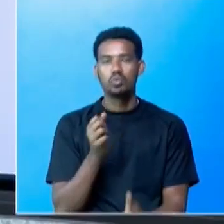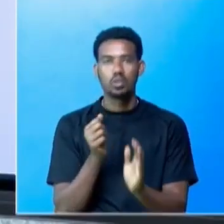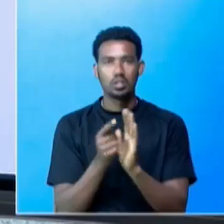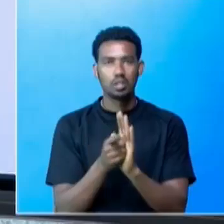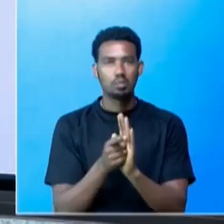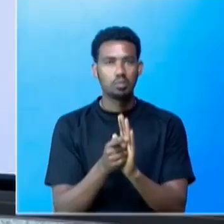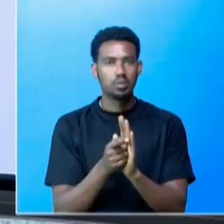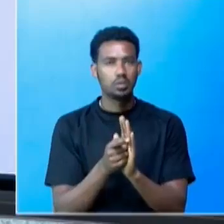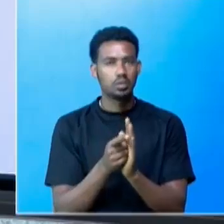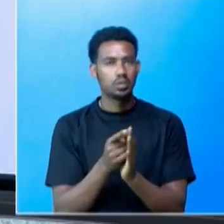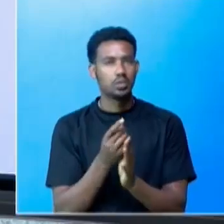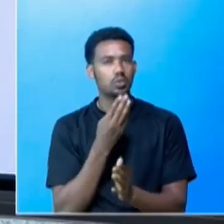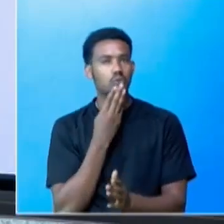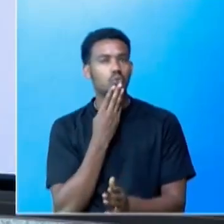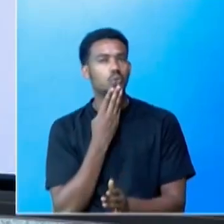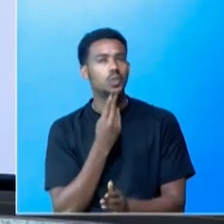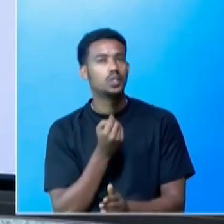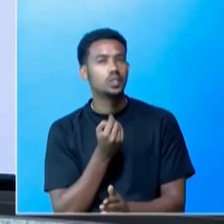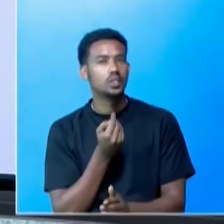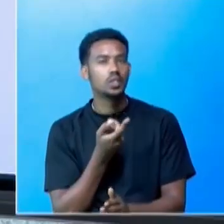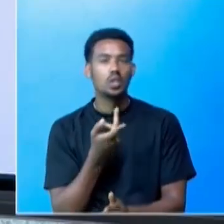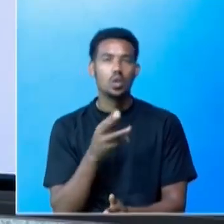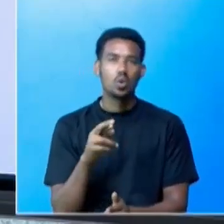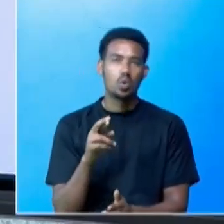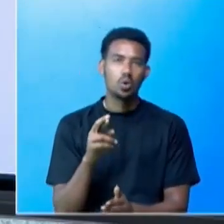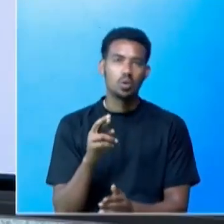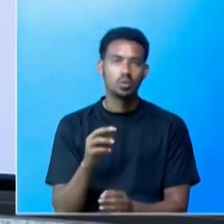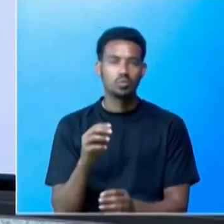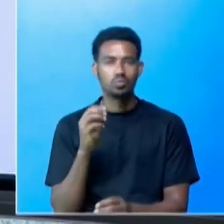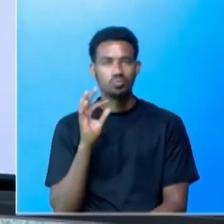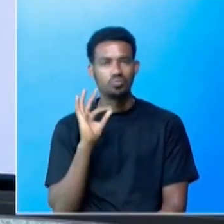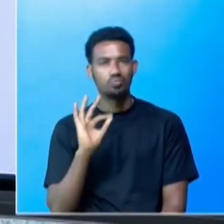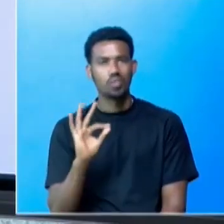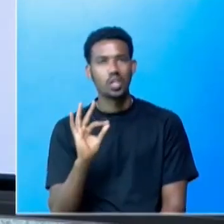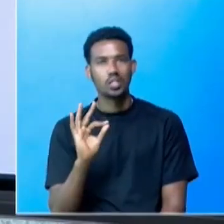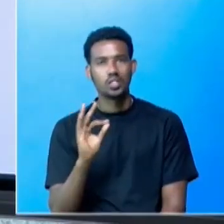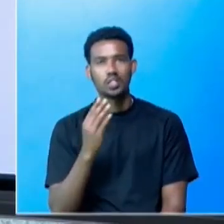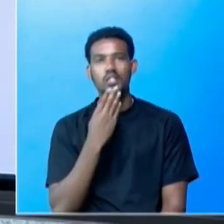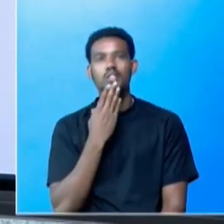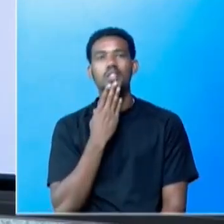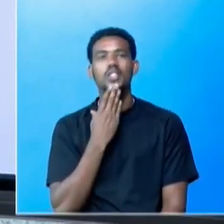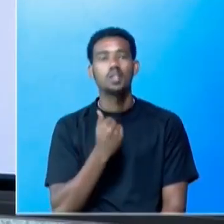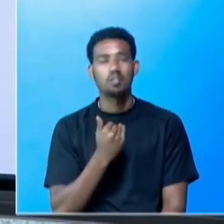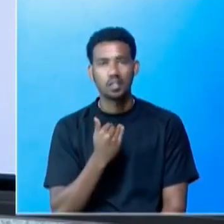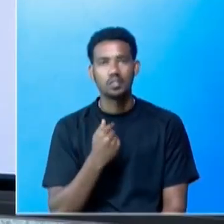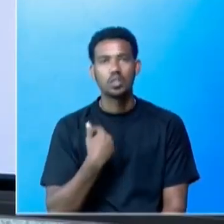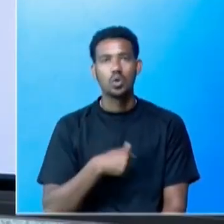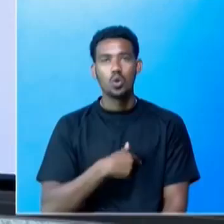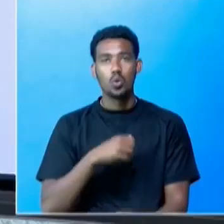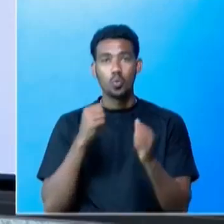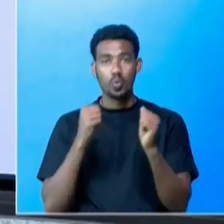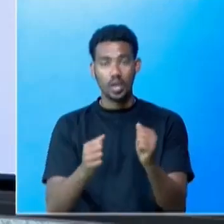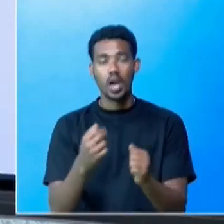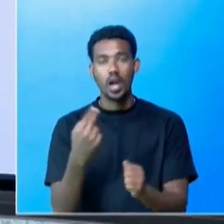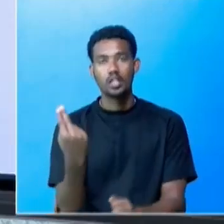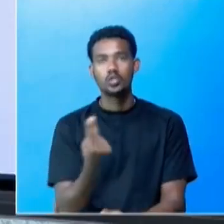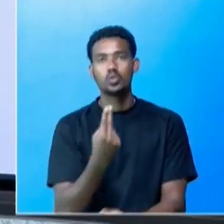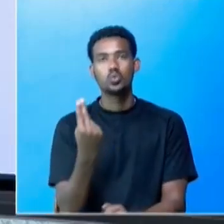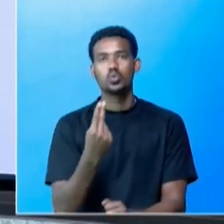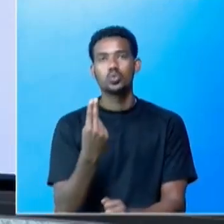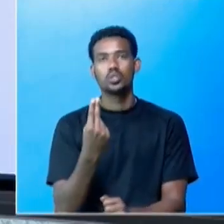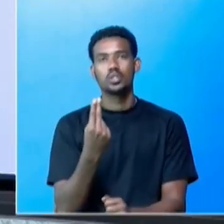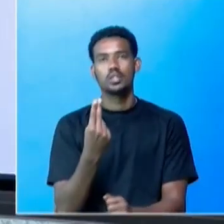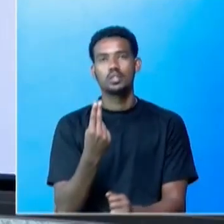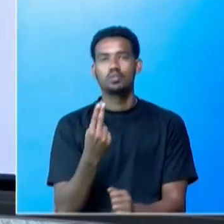like sweet, it smells like delicious. And also we can use taste by using, for